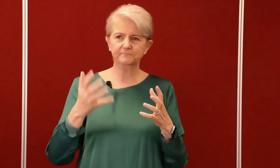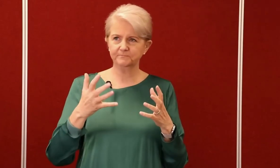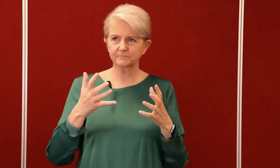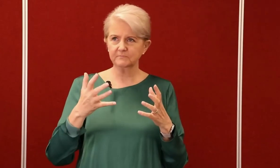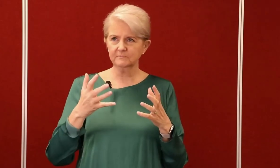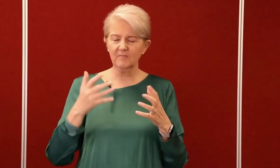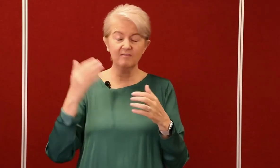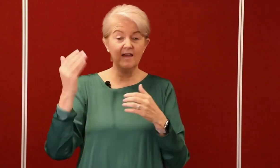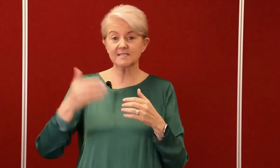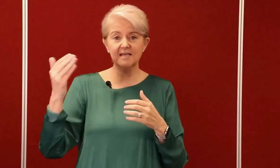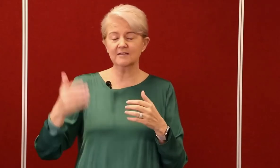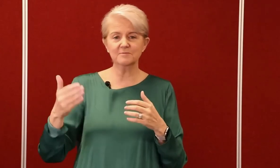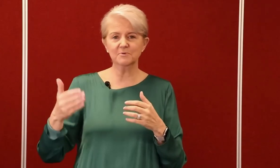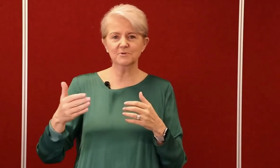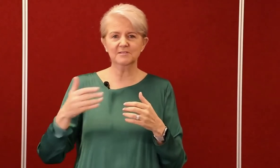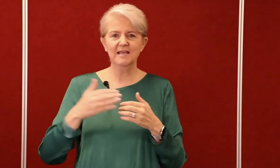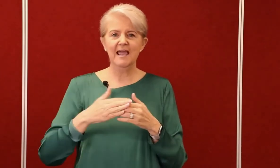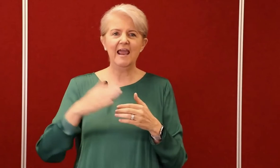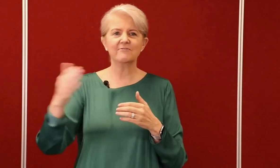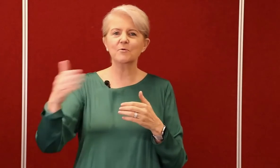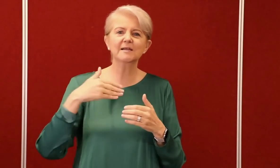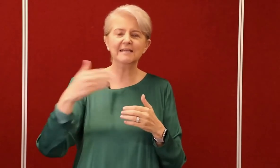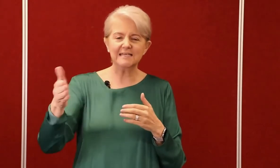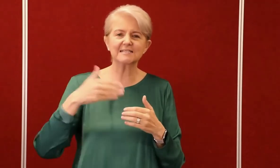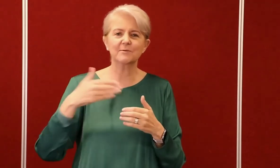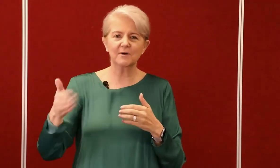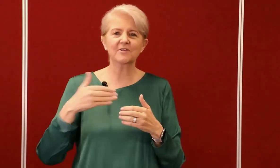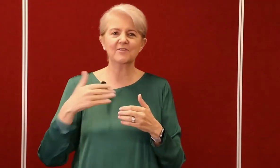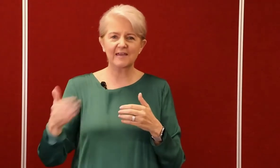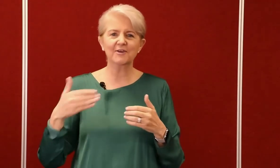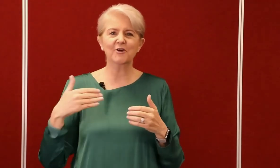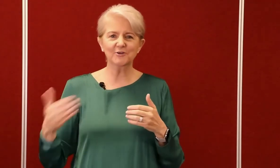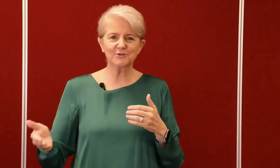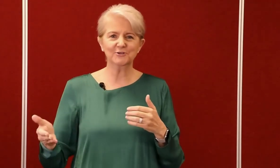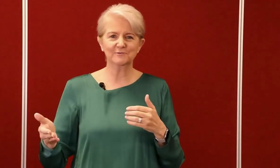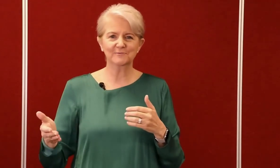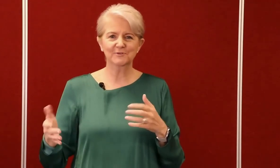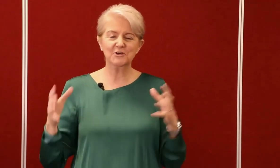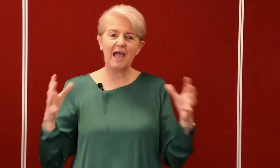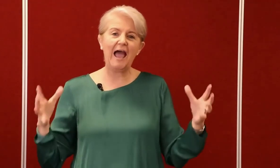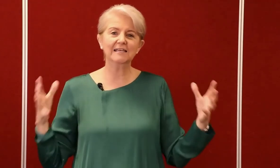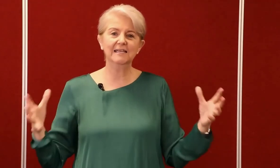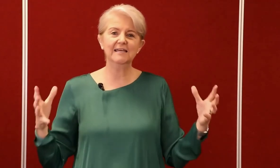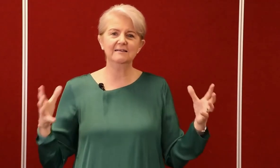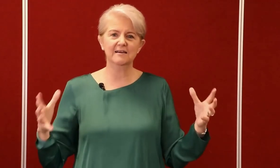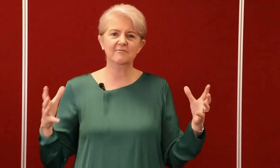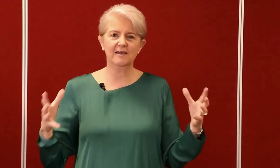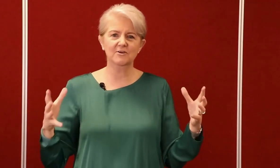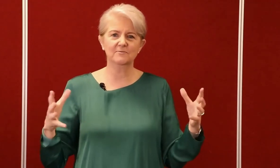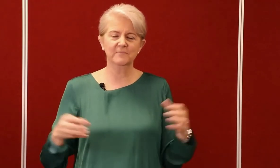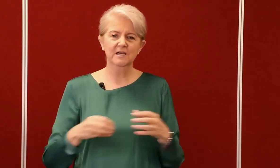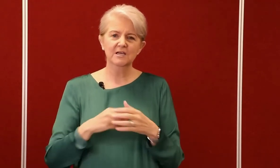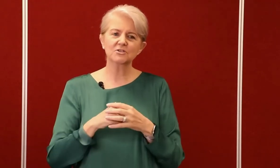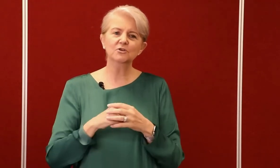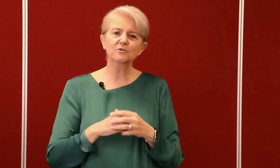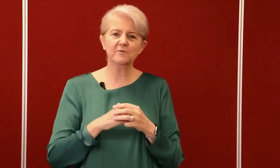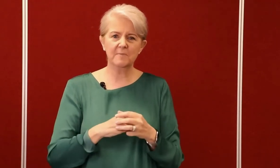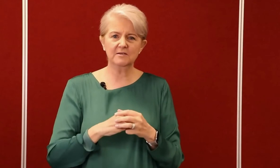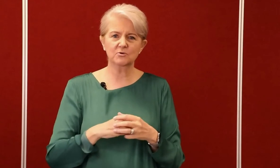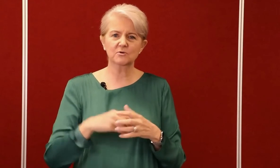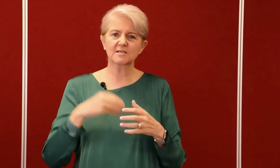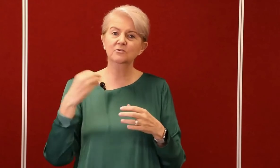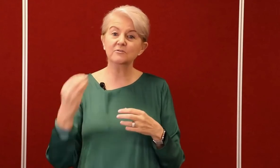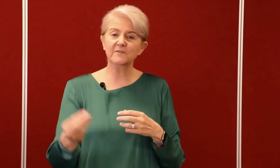me that sounding board. Everyone needs someone that they can go to. You can't lead in a vacuum. So look